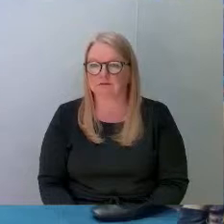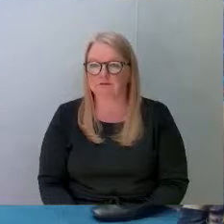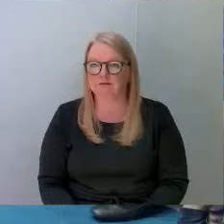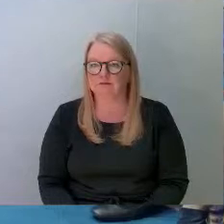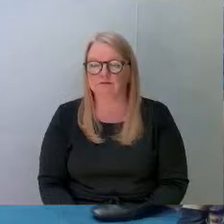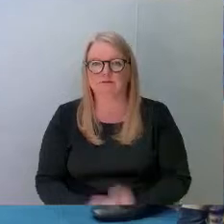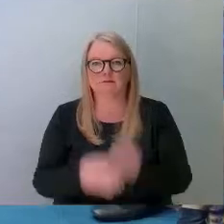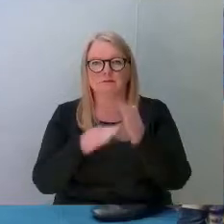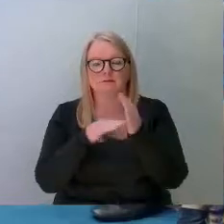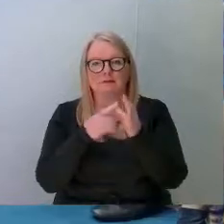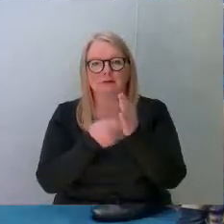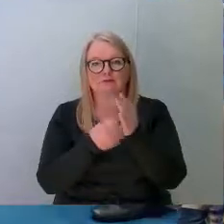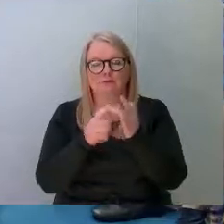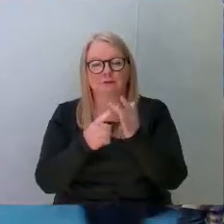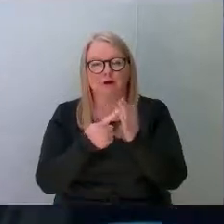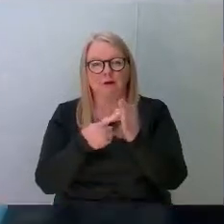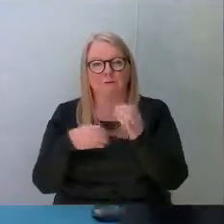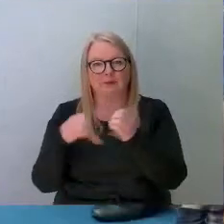Faria Begum.